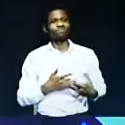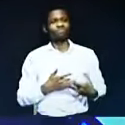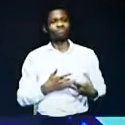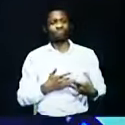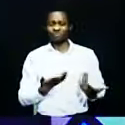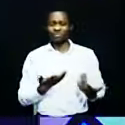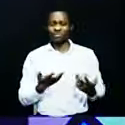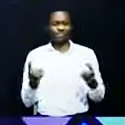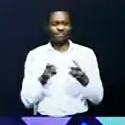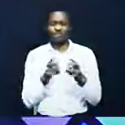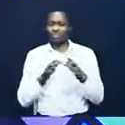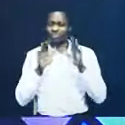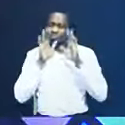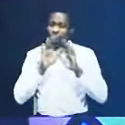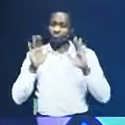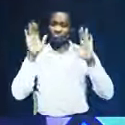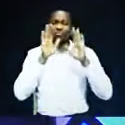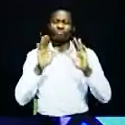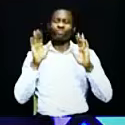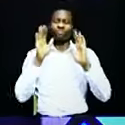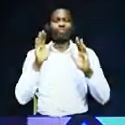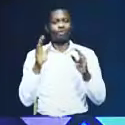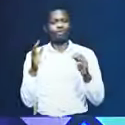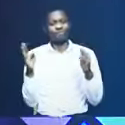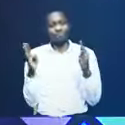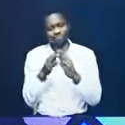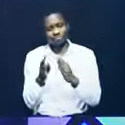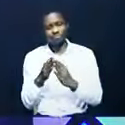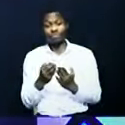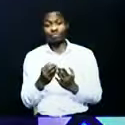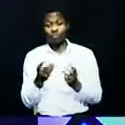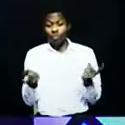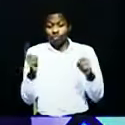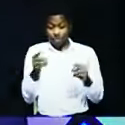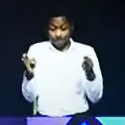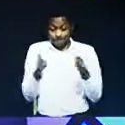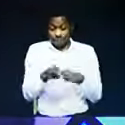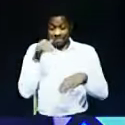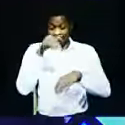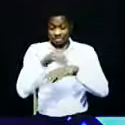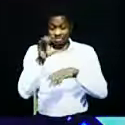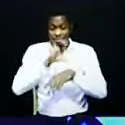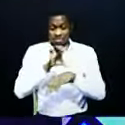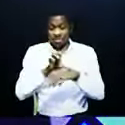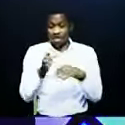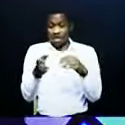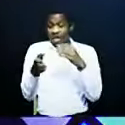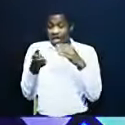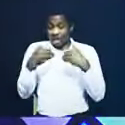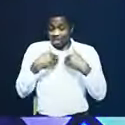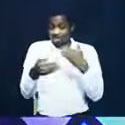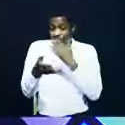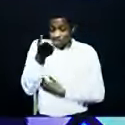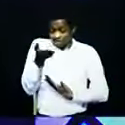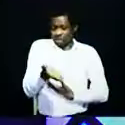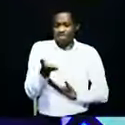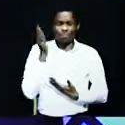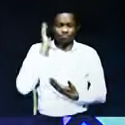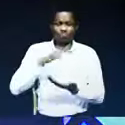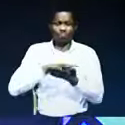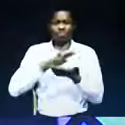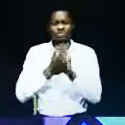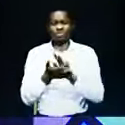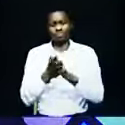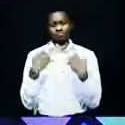an assembly. When we meet and God is in our midst, He will strengthen one another. That gives